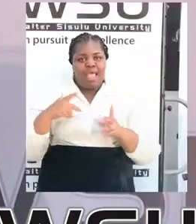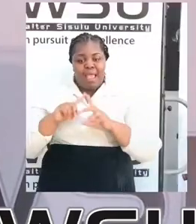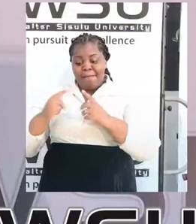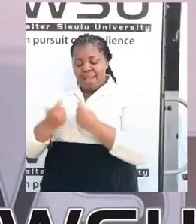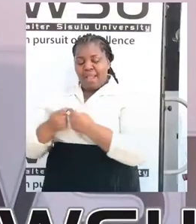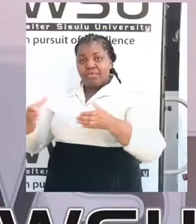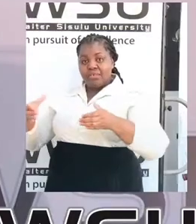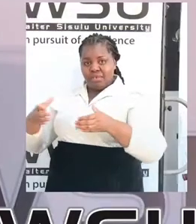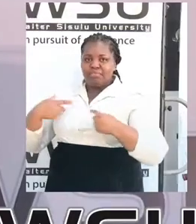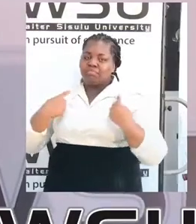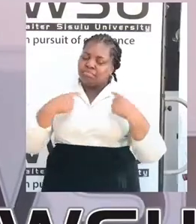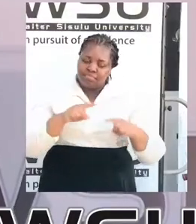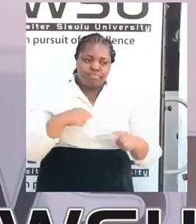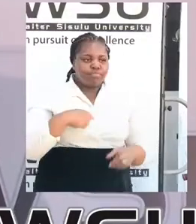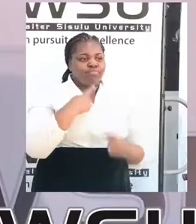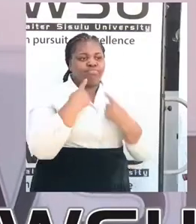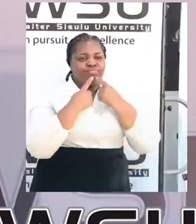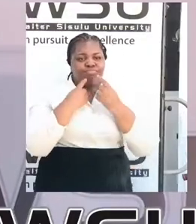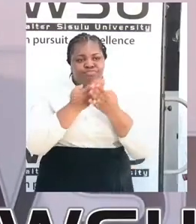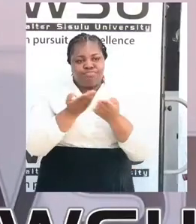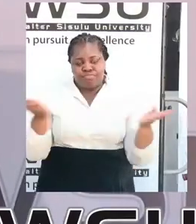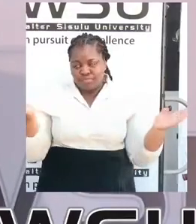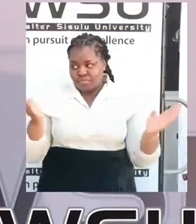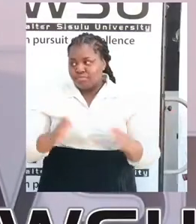that Mandizol Julisa Amazwi